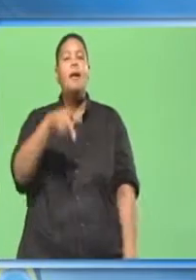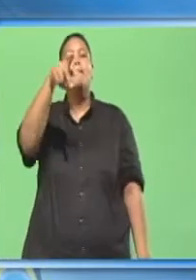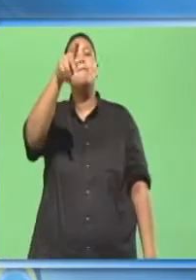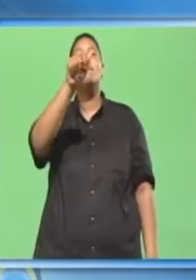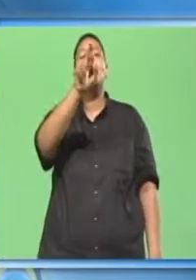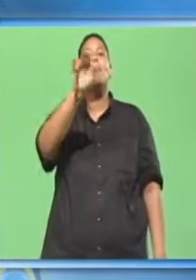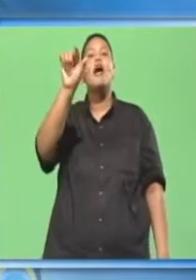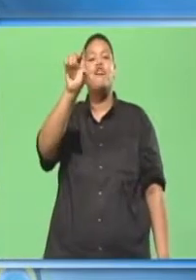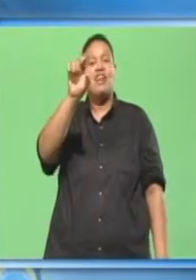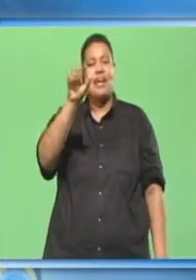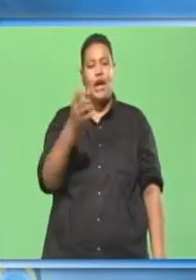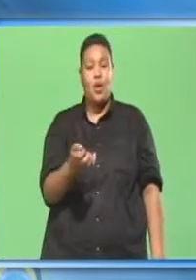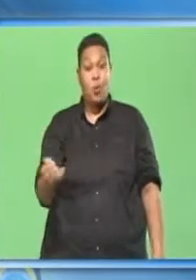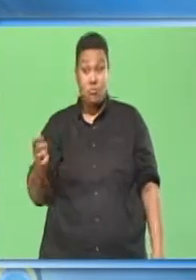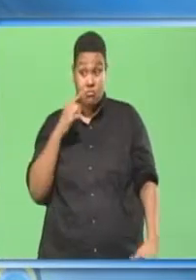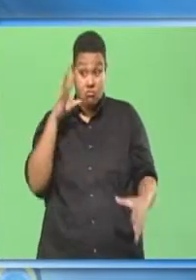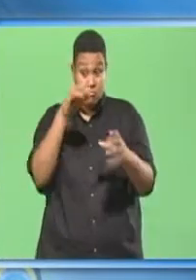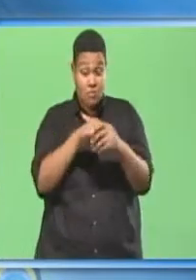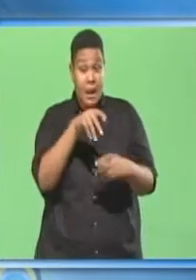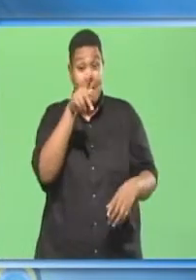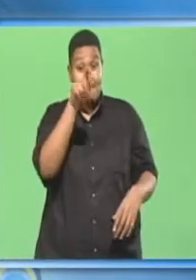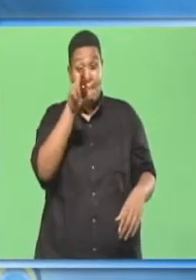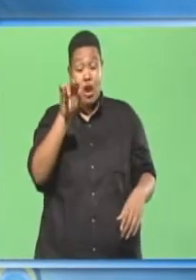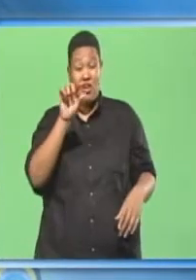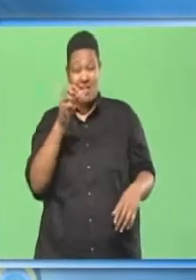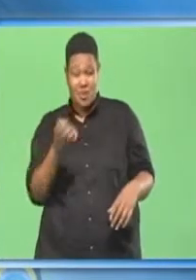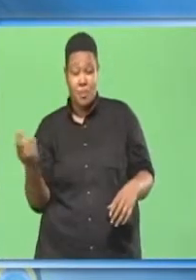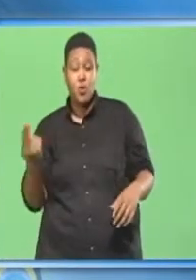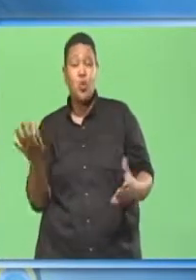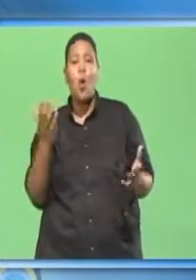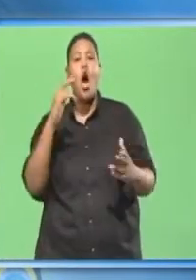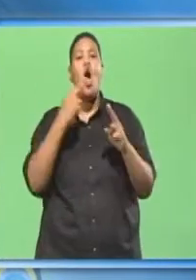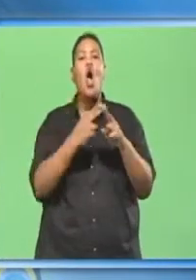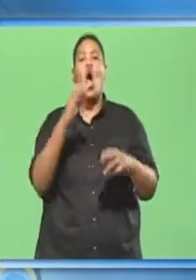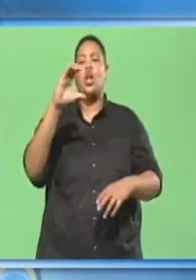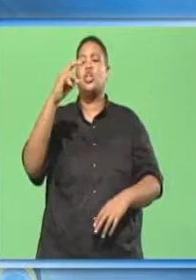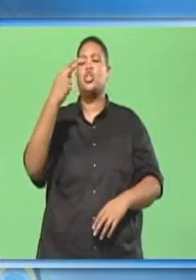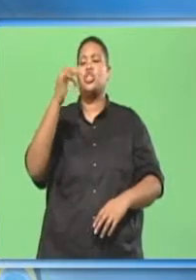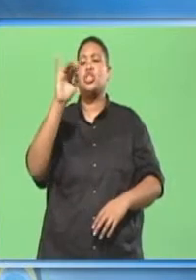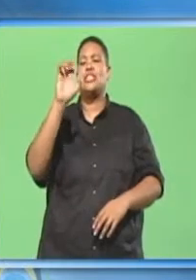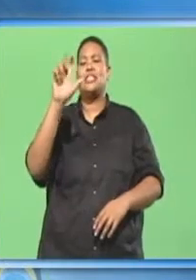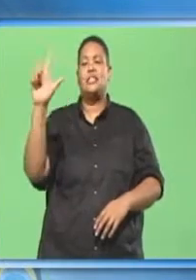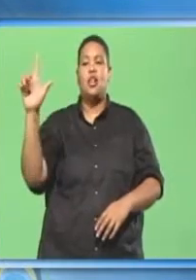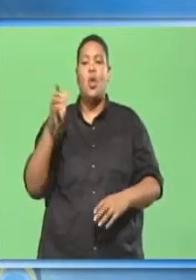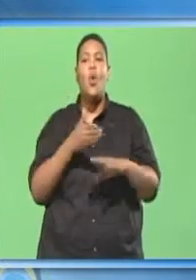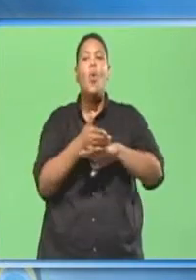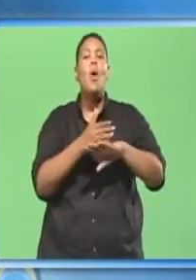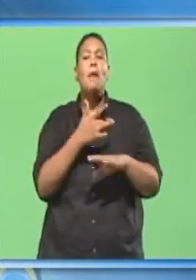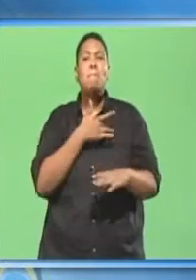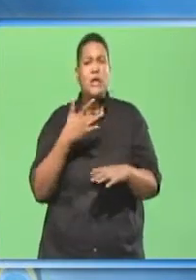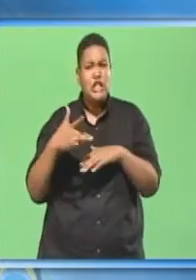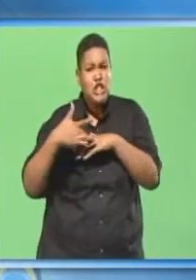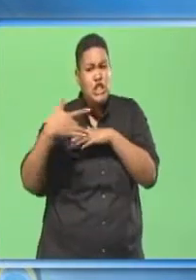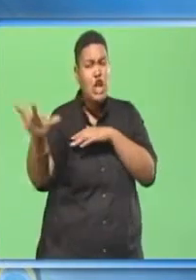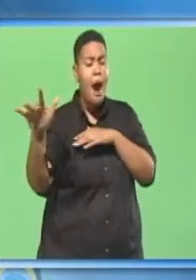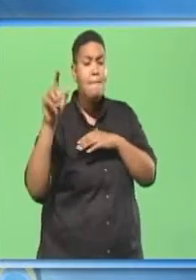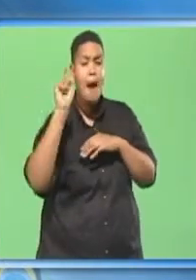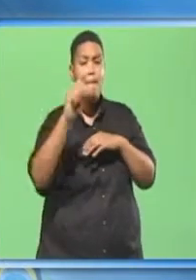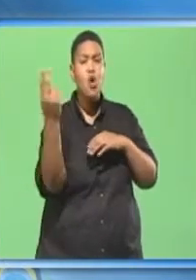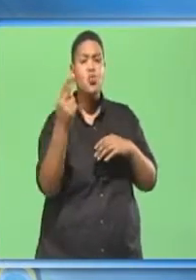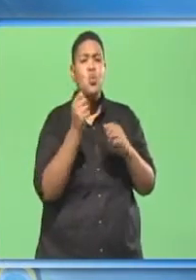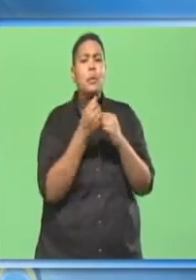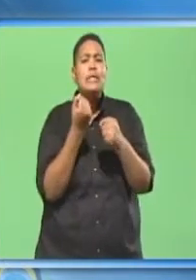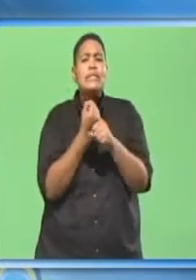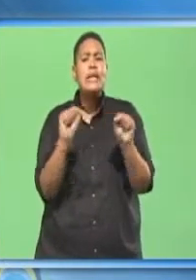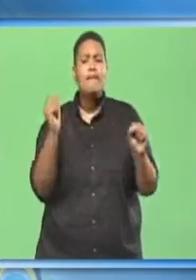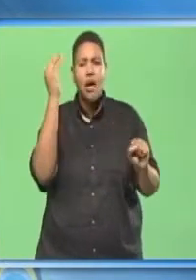Paring tools. Among the paring tools used by woodworkers are chisels. Wood chisels are usually sharp and must be used with great